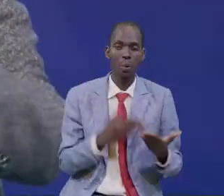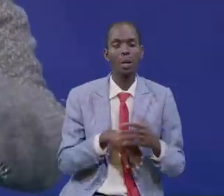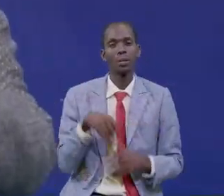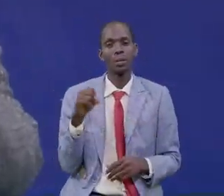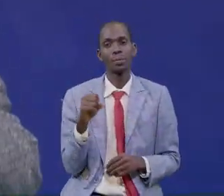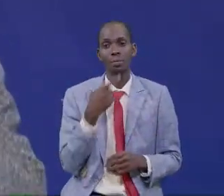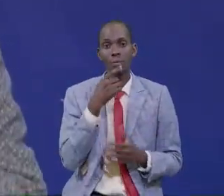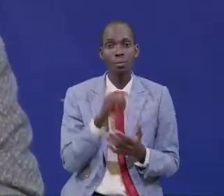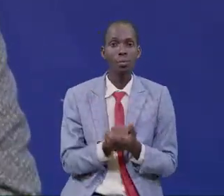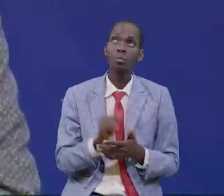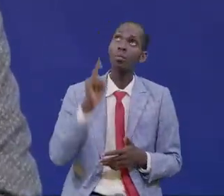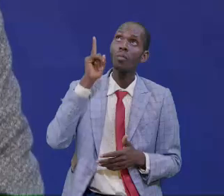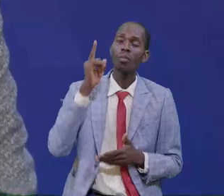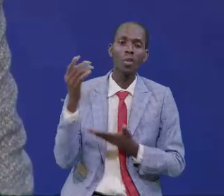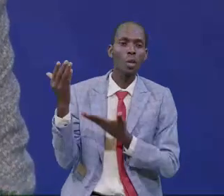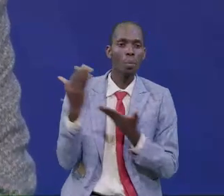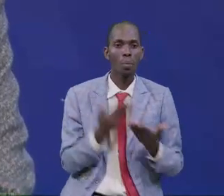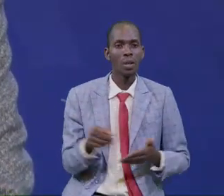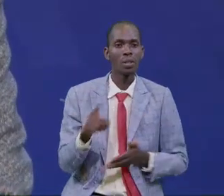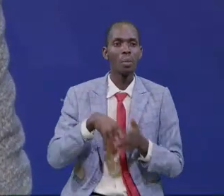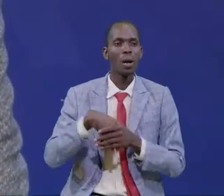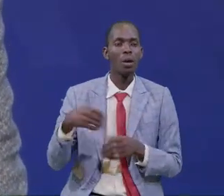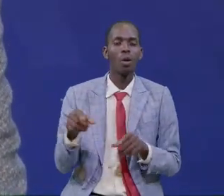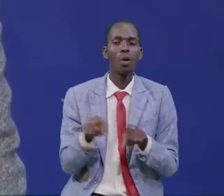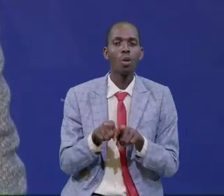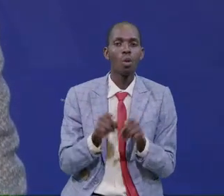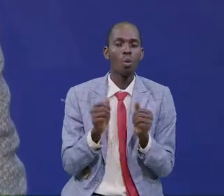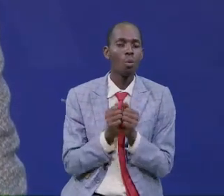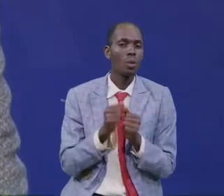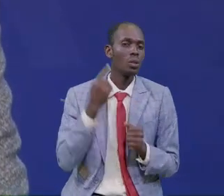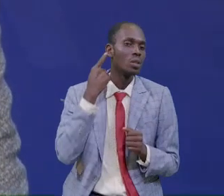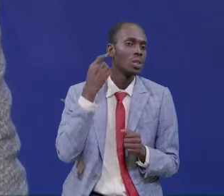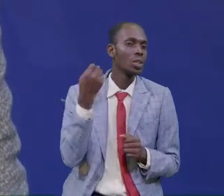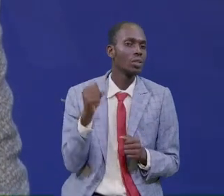forth also with silver and gold.